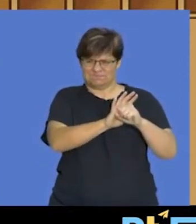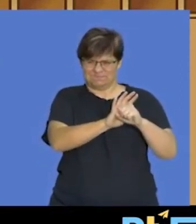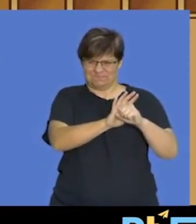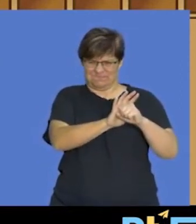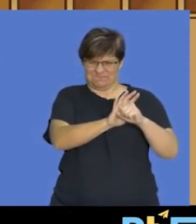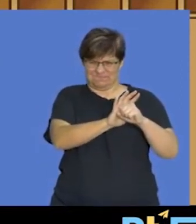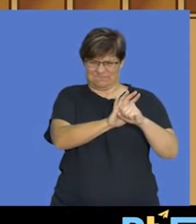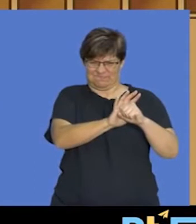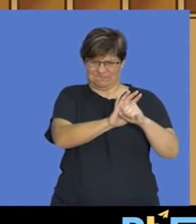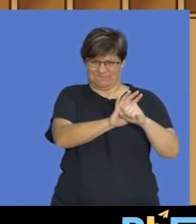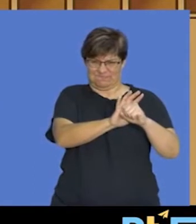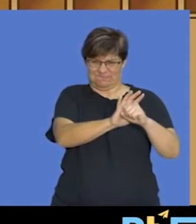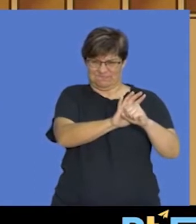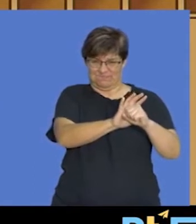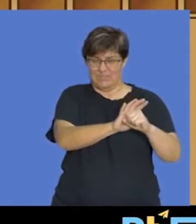going.